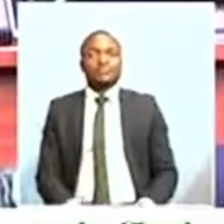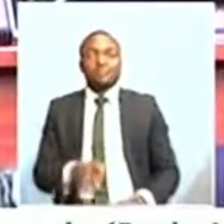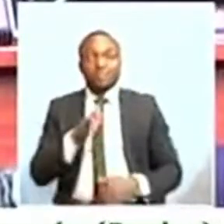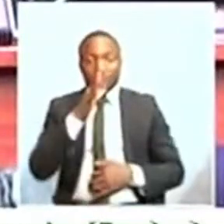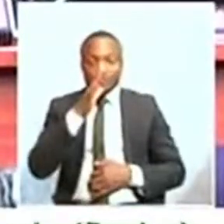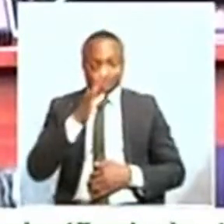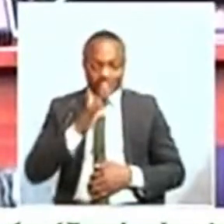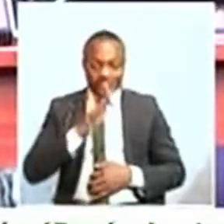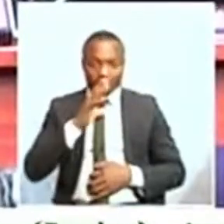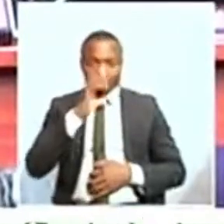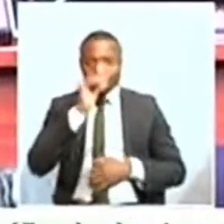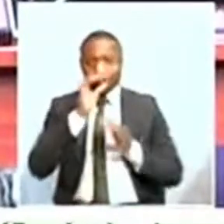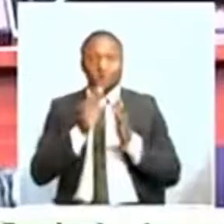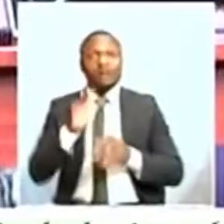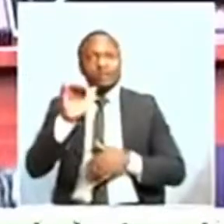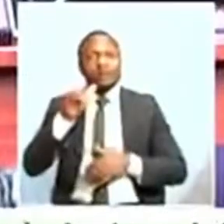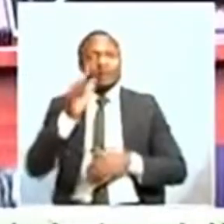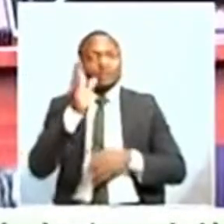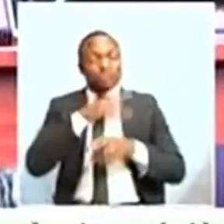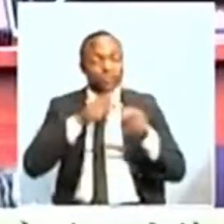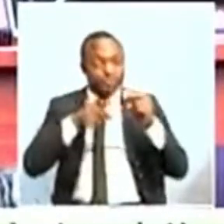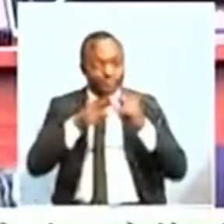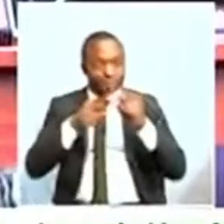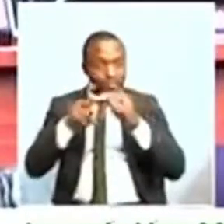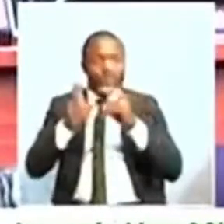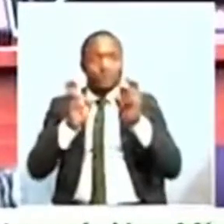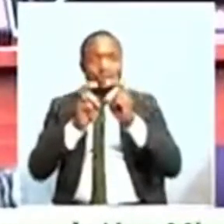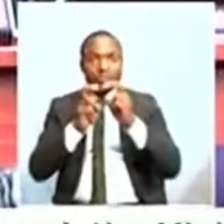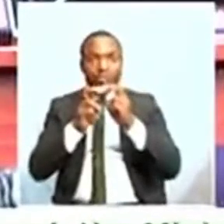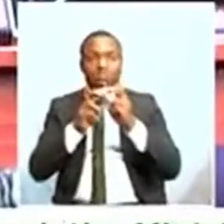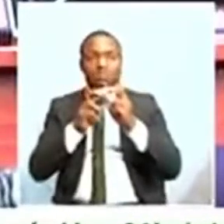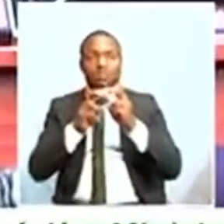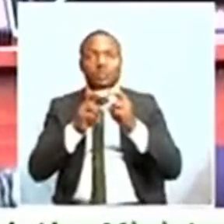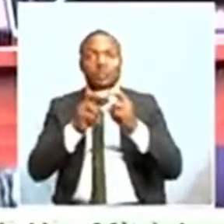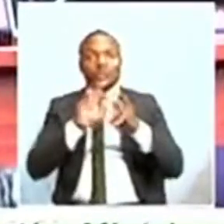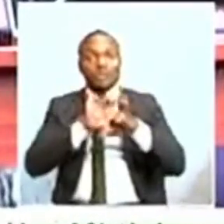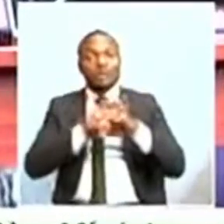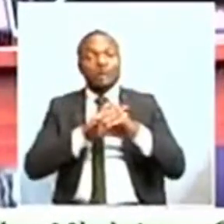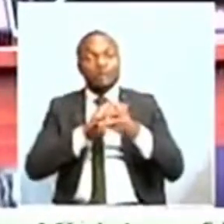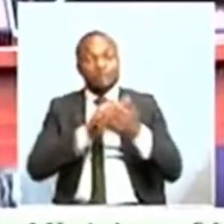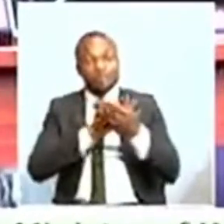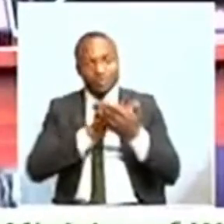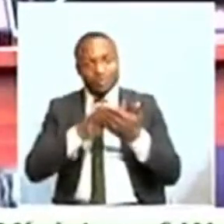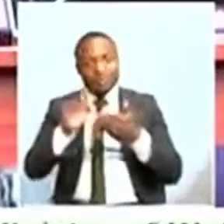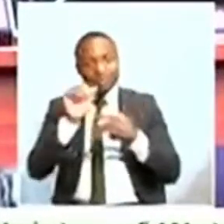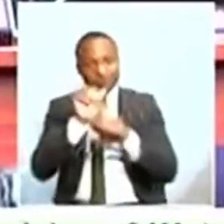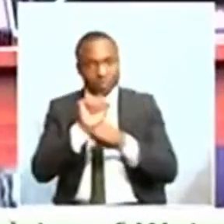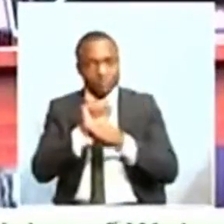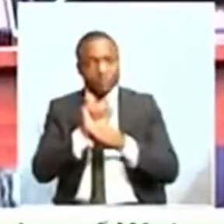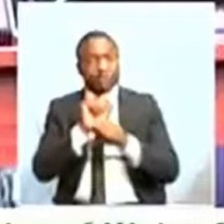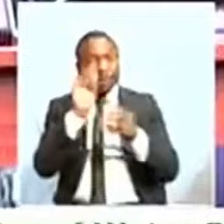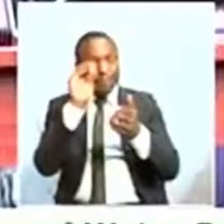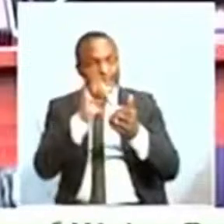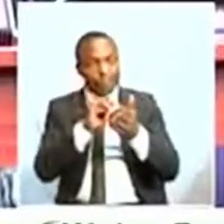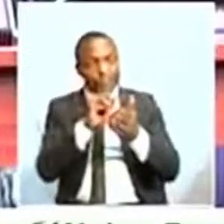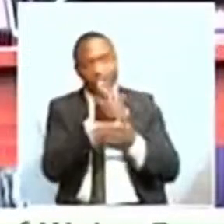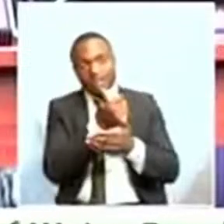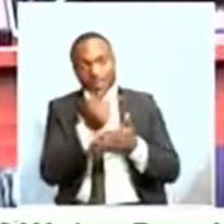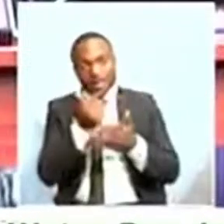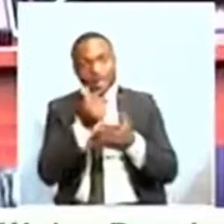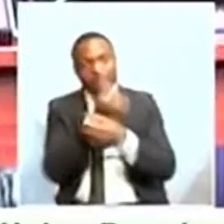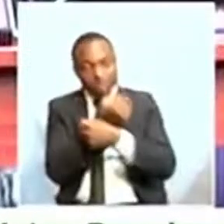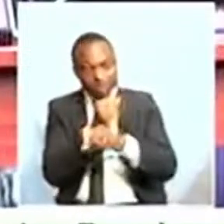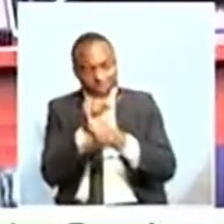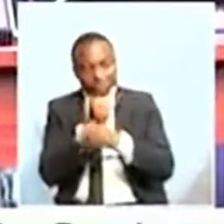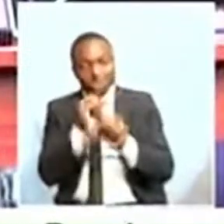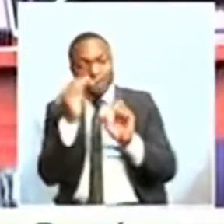Madam Speaker, yes, indeed, we have terminated these contracts for non-performance. But I think I have also outlined several other measures